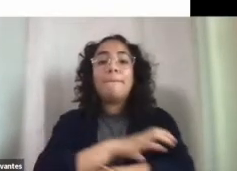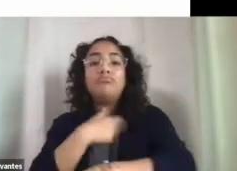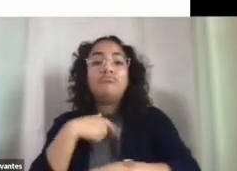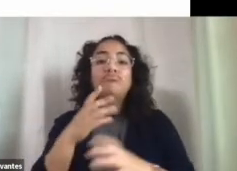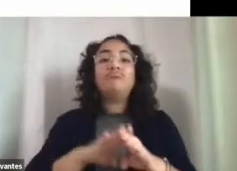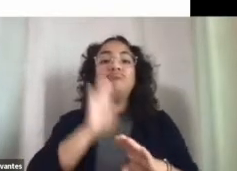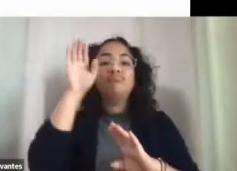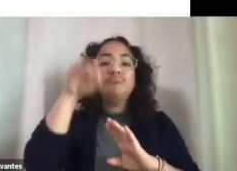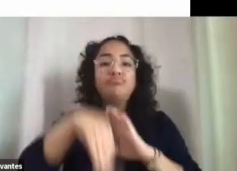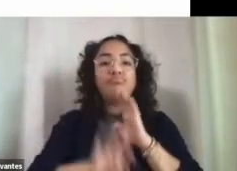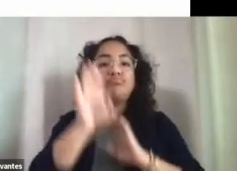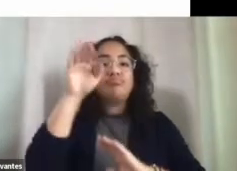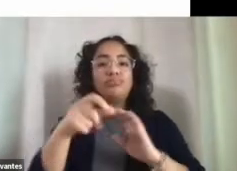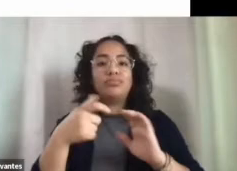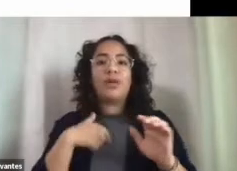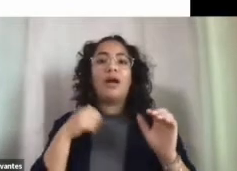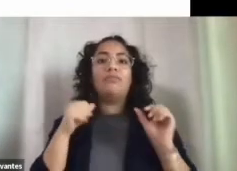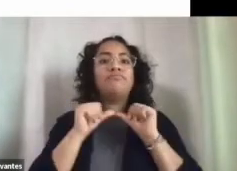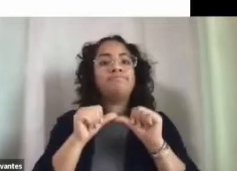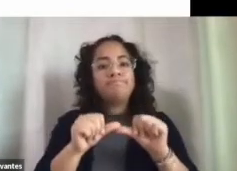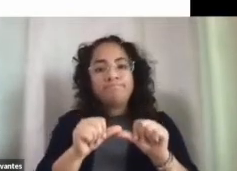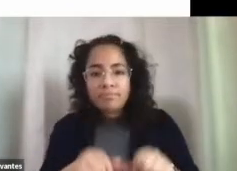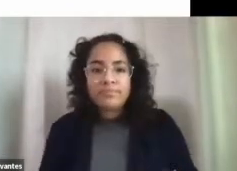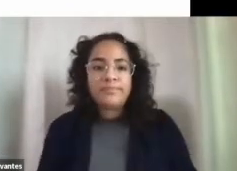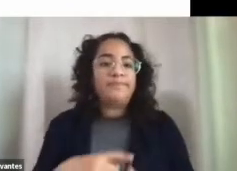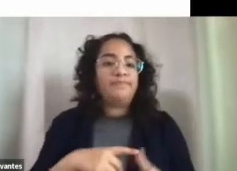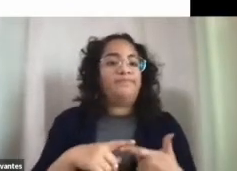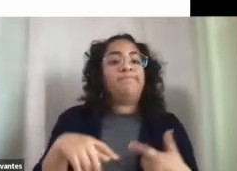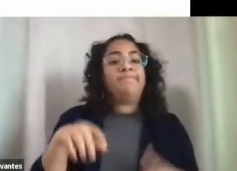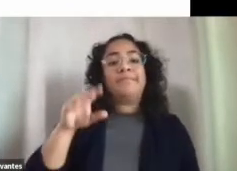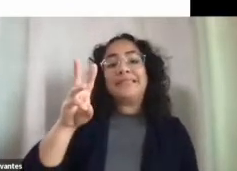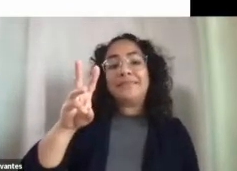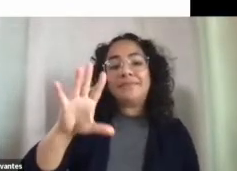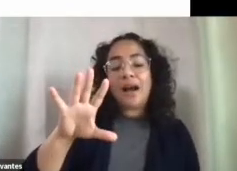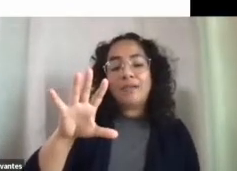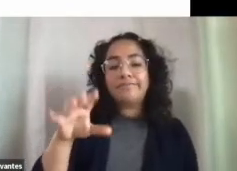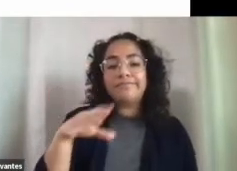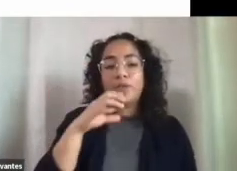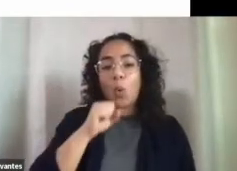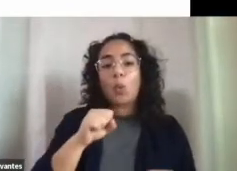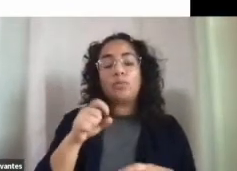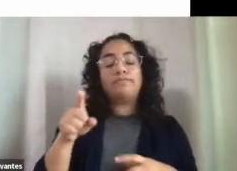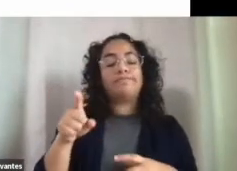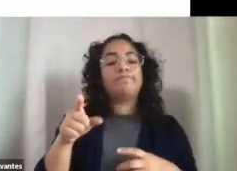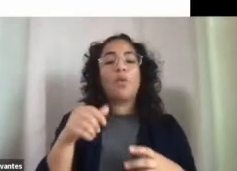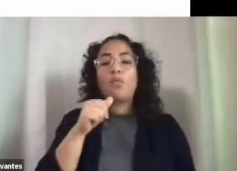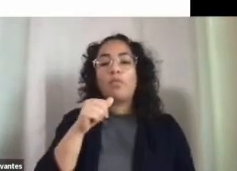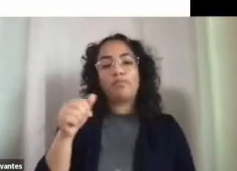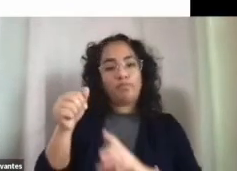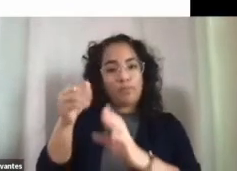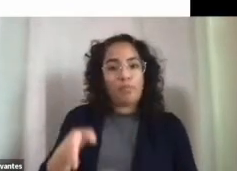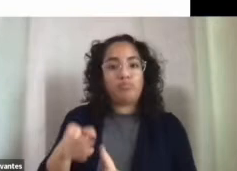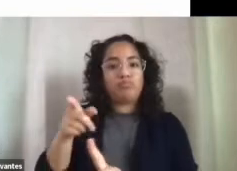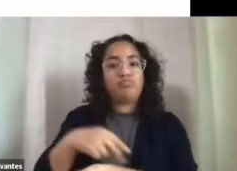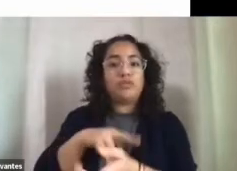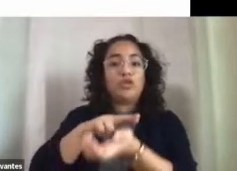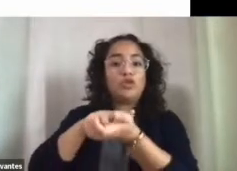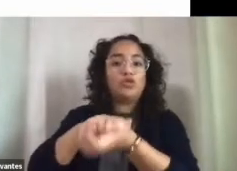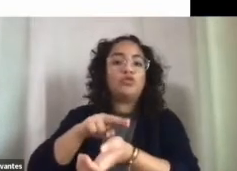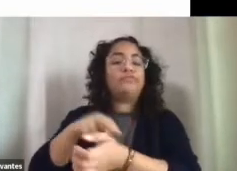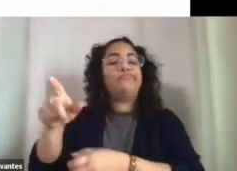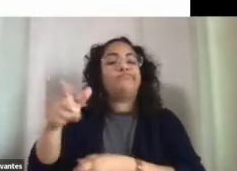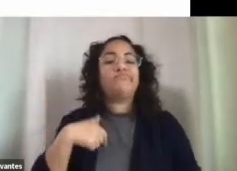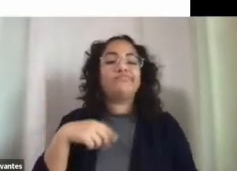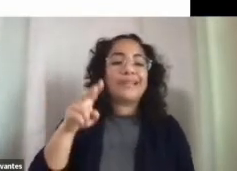really frequently. A 65-year-old nurse who's a person living with HIV who got COVID and experienced